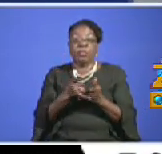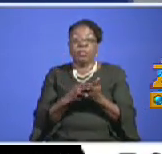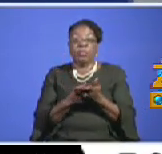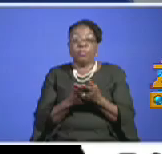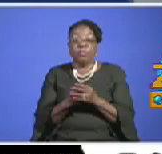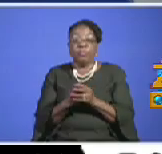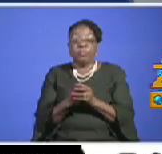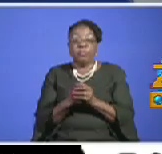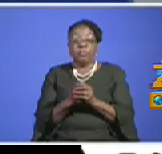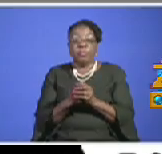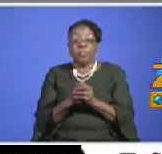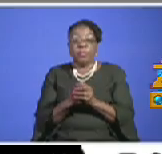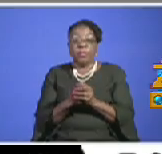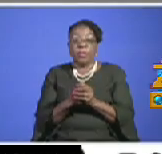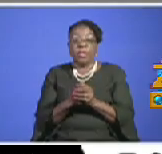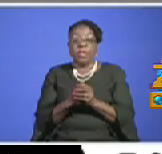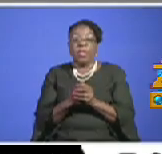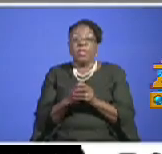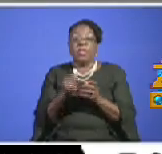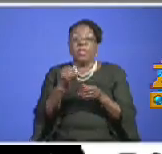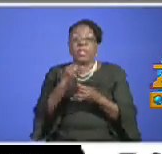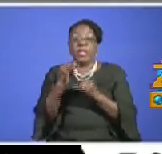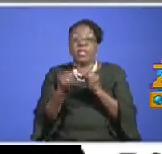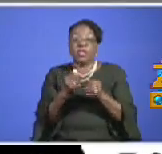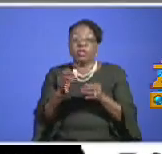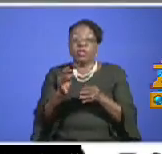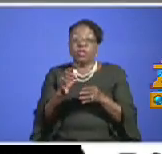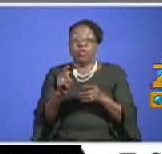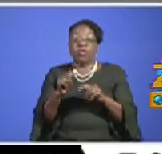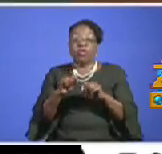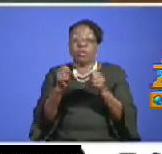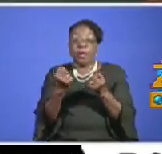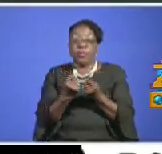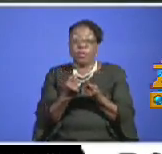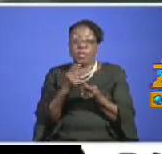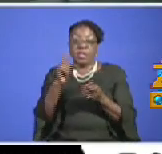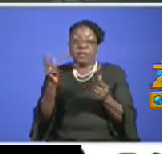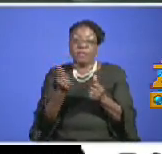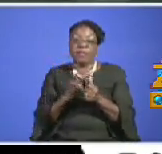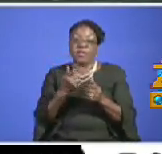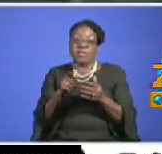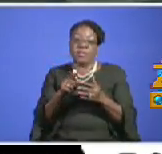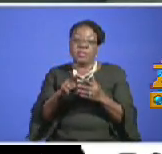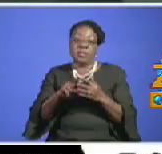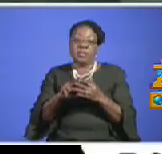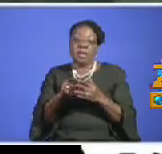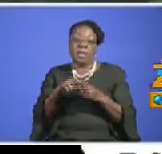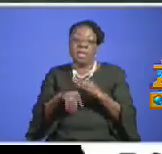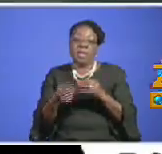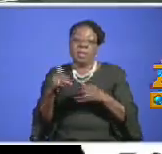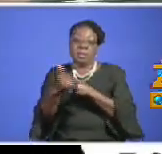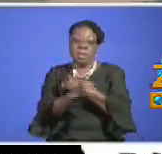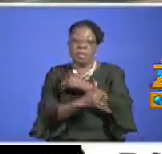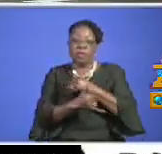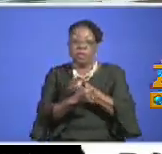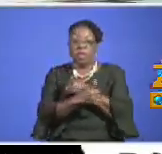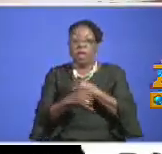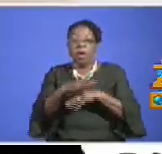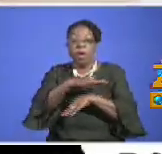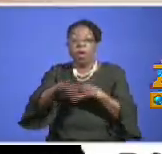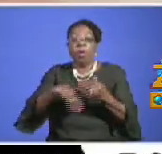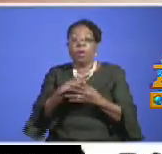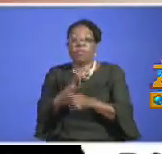court. The Industrial Tribunal is now the first smart court in the country, which means that all of its operations are